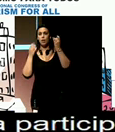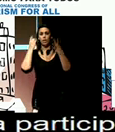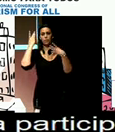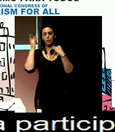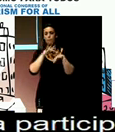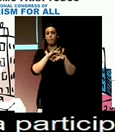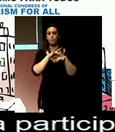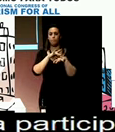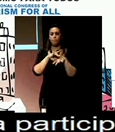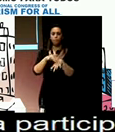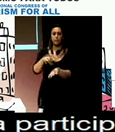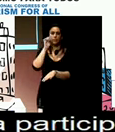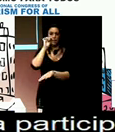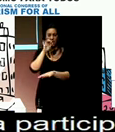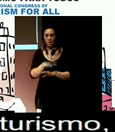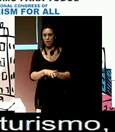Activities, guided visits,